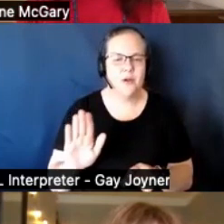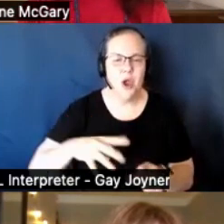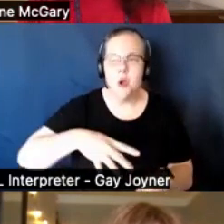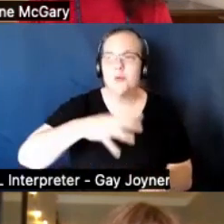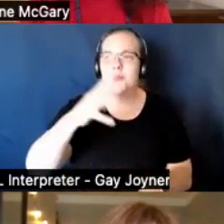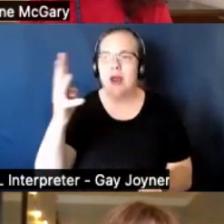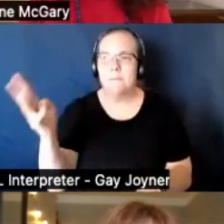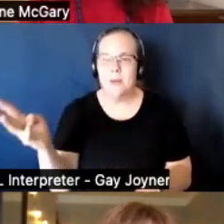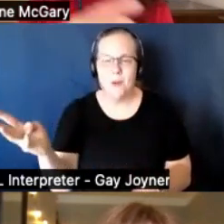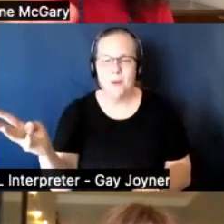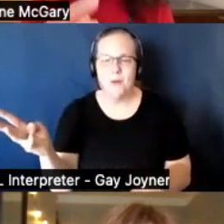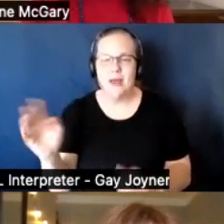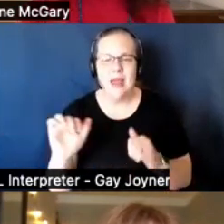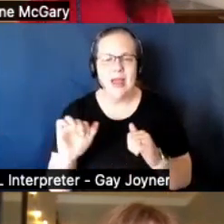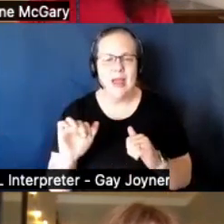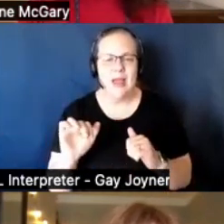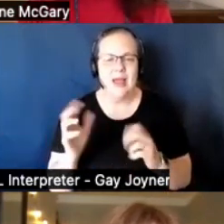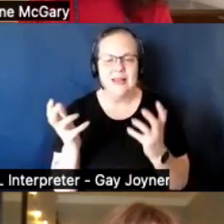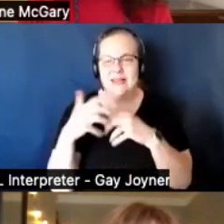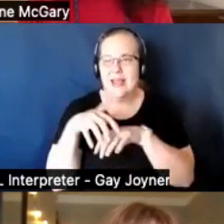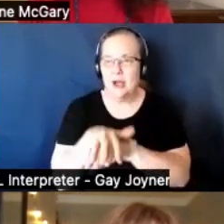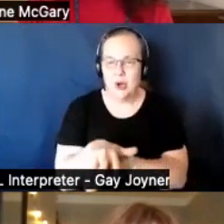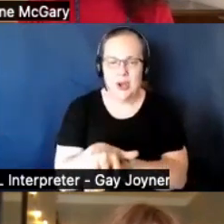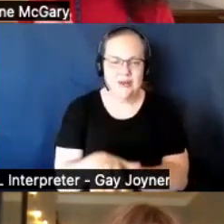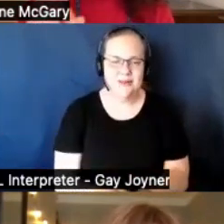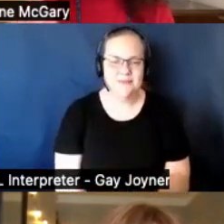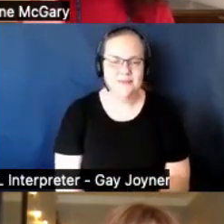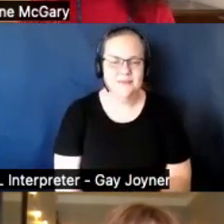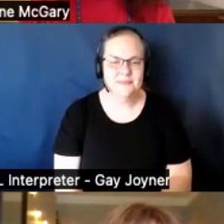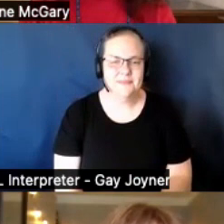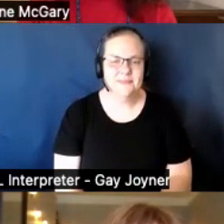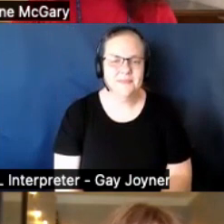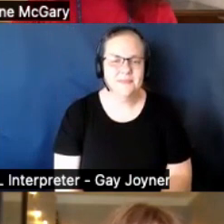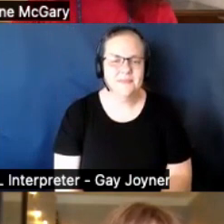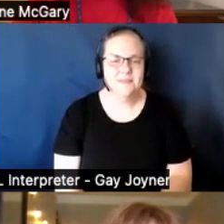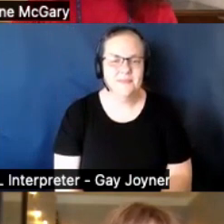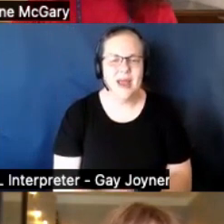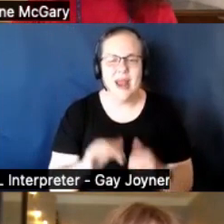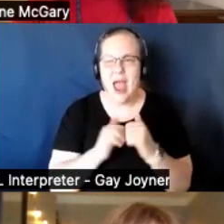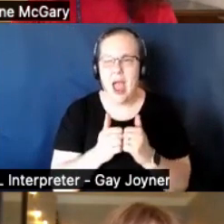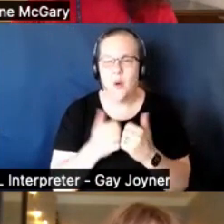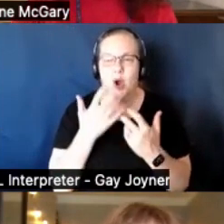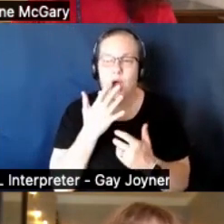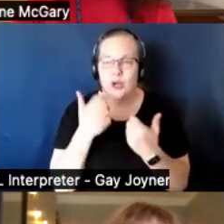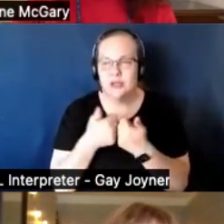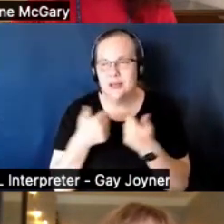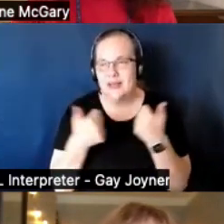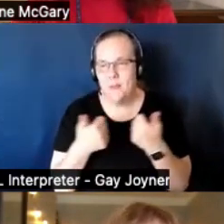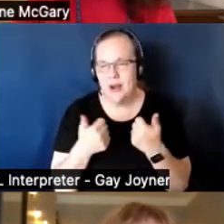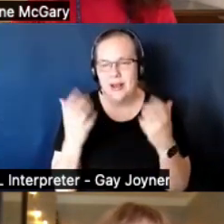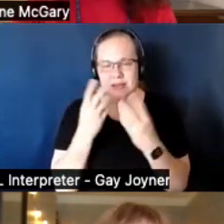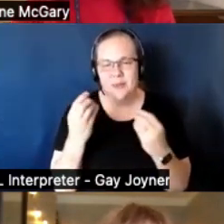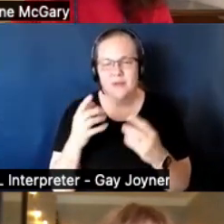and how it's so integrated and how her colors are so separated. It's really cool. Lots